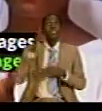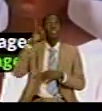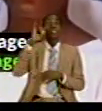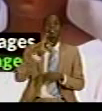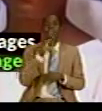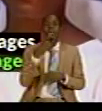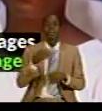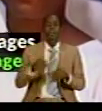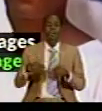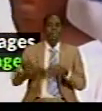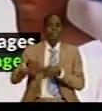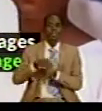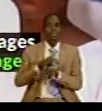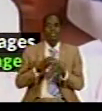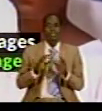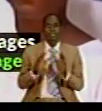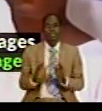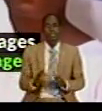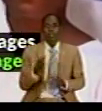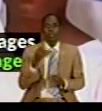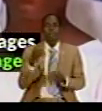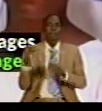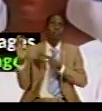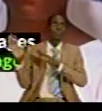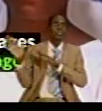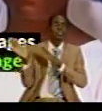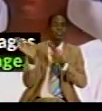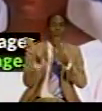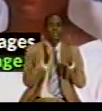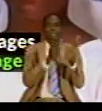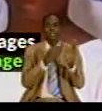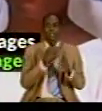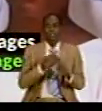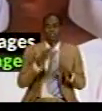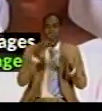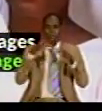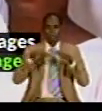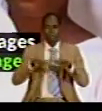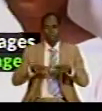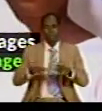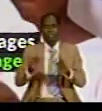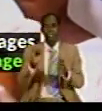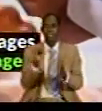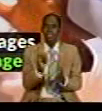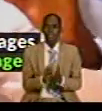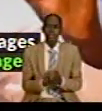life. He's the master of the wind and the sea that